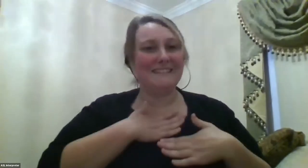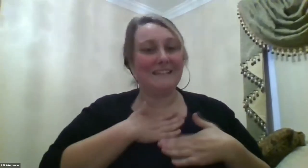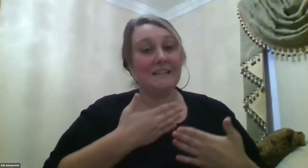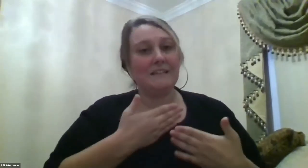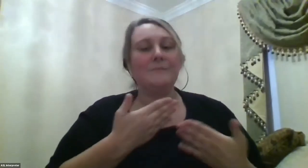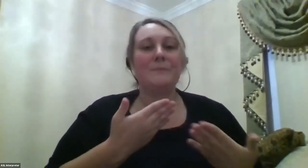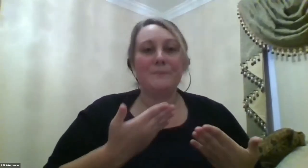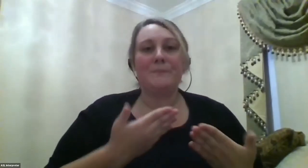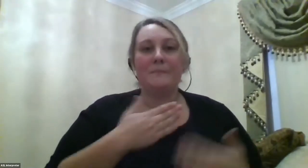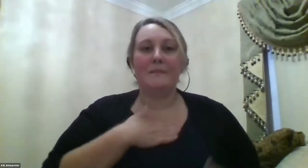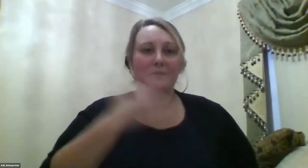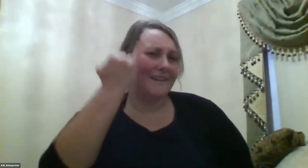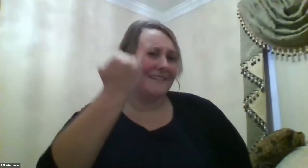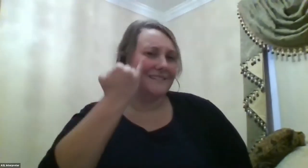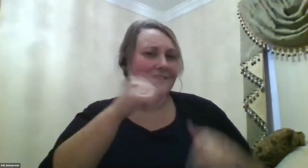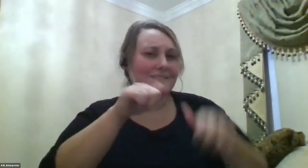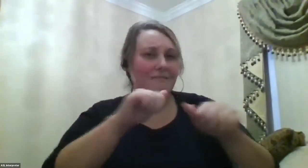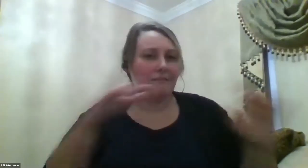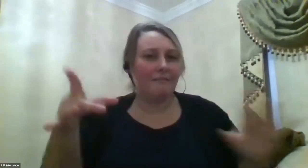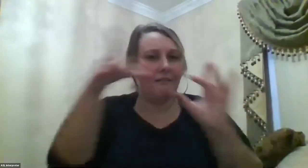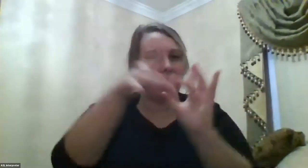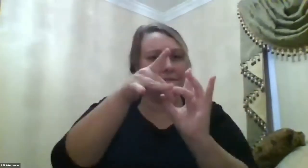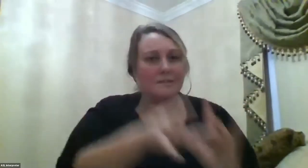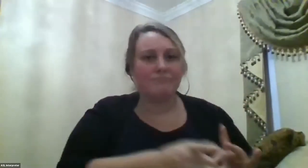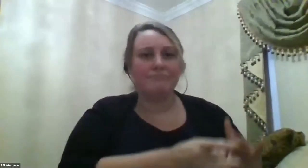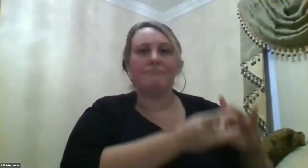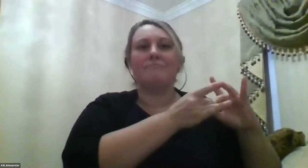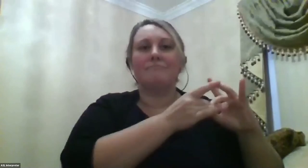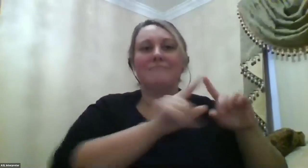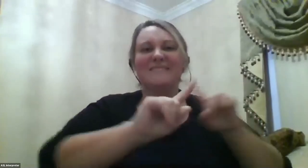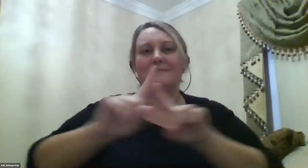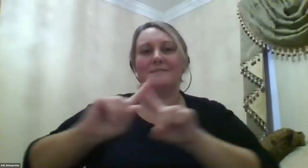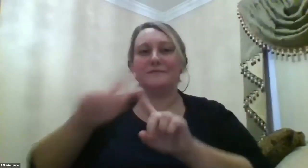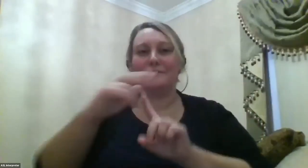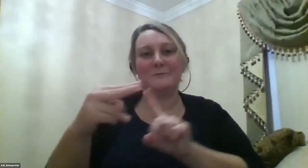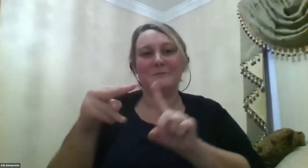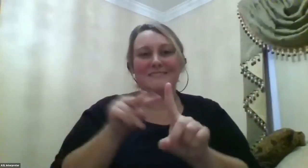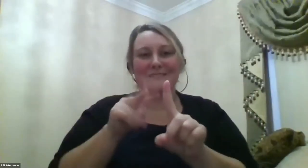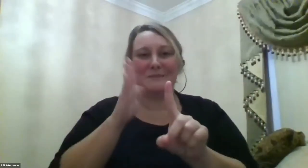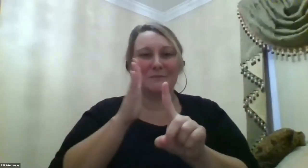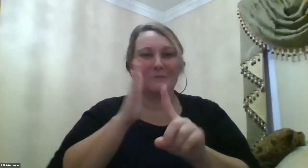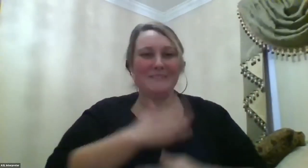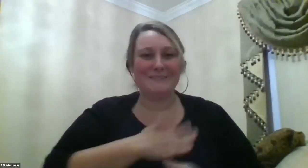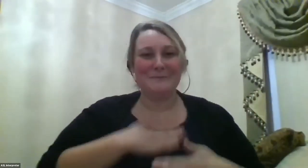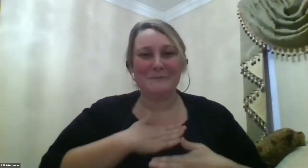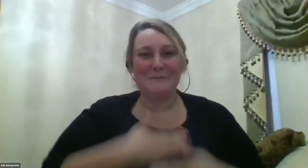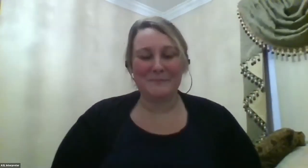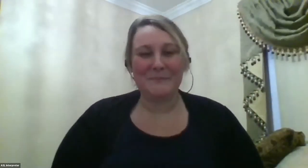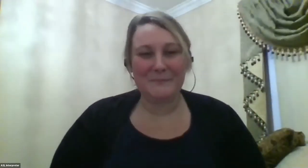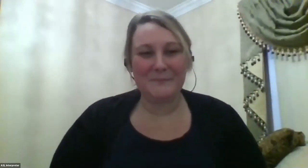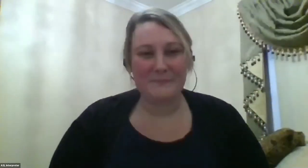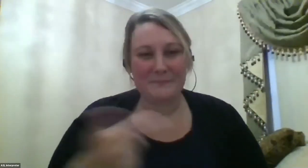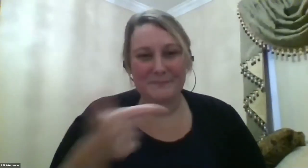to, um, to other audiences. So, yeah, I mean, I think sort of taking a slight